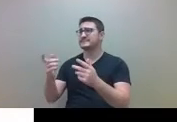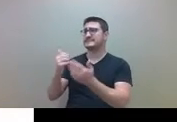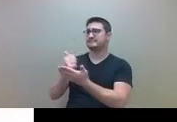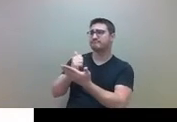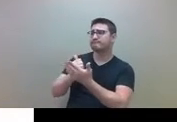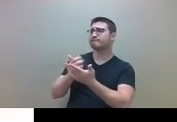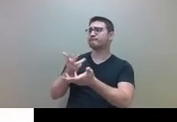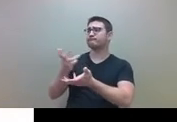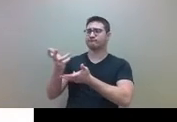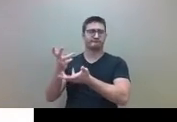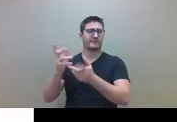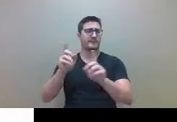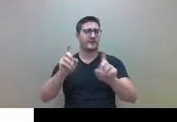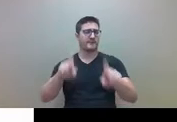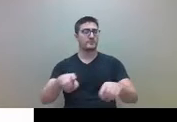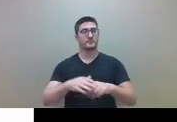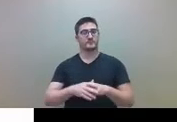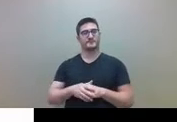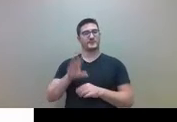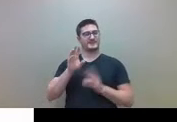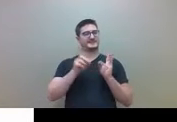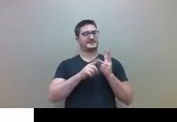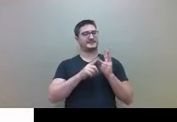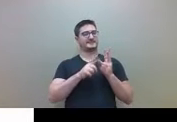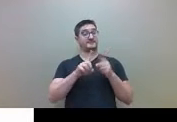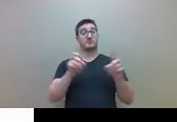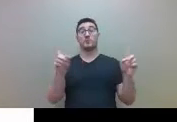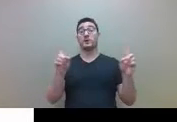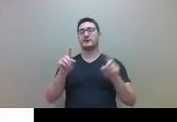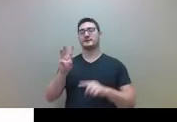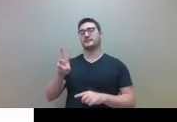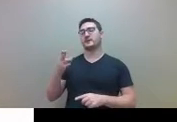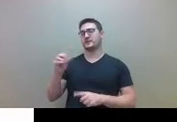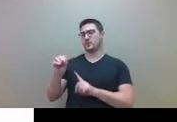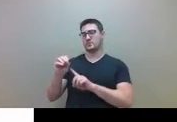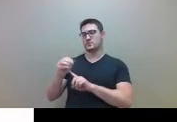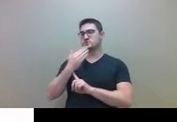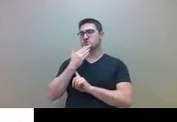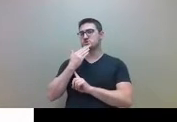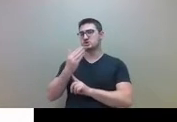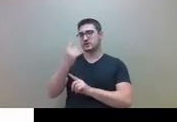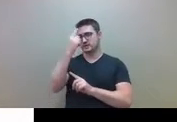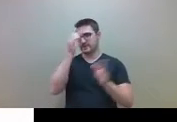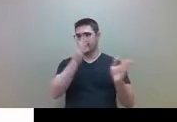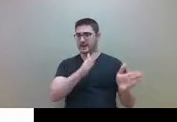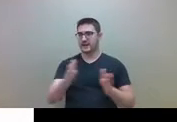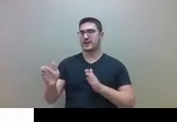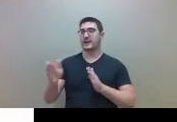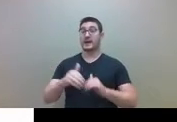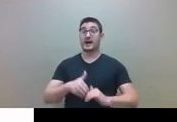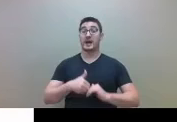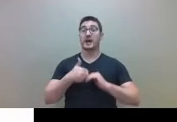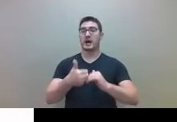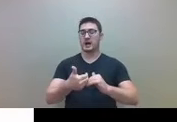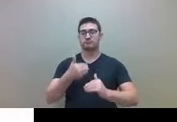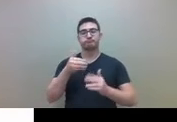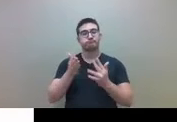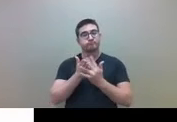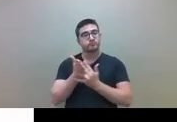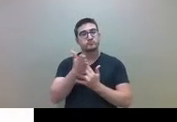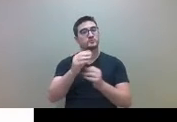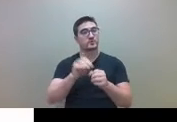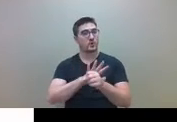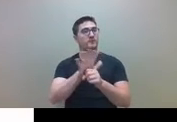COVID impact on the caregiver. Really great strategies that will make a huge difference in your